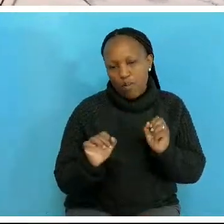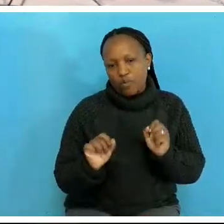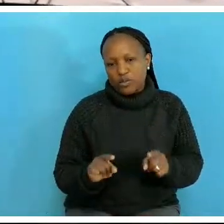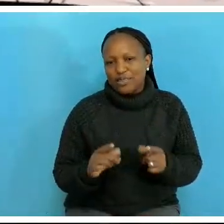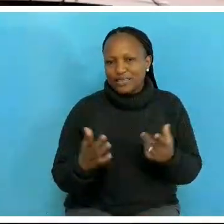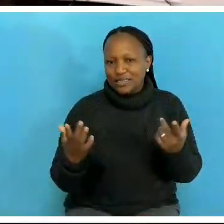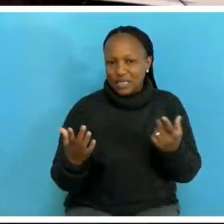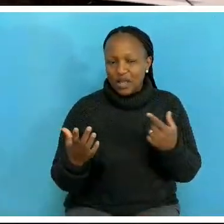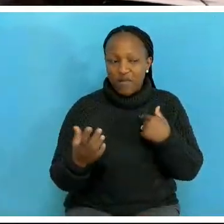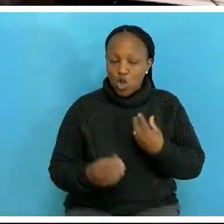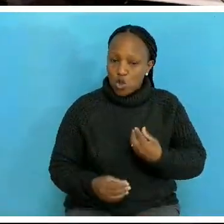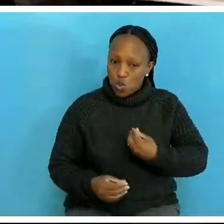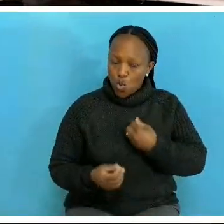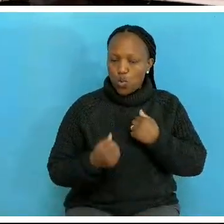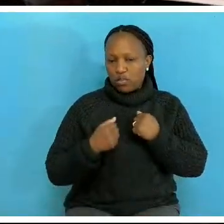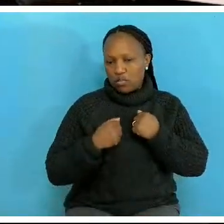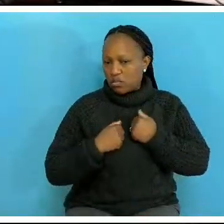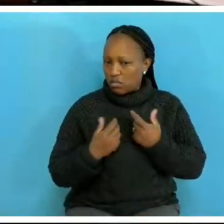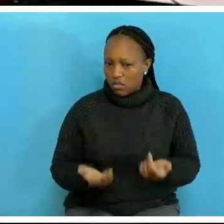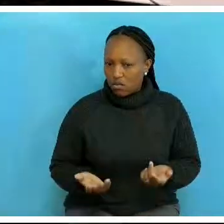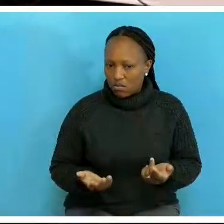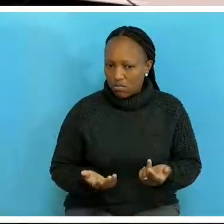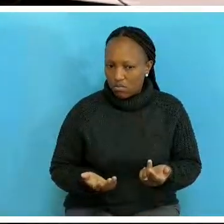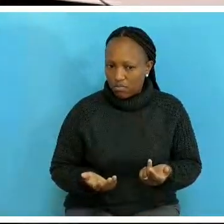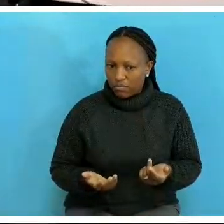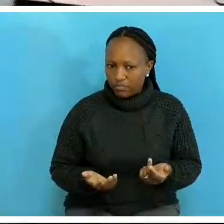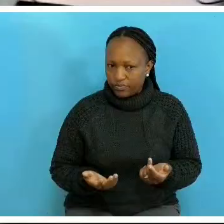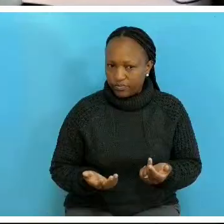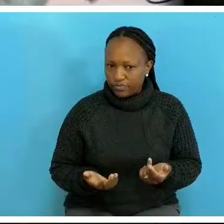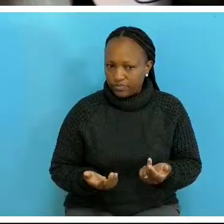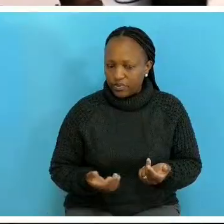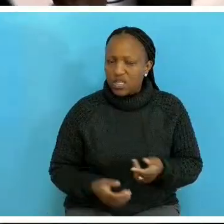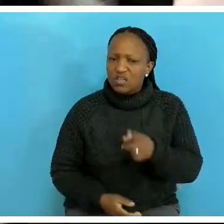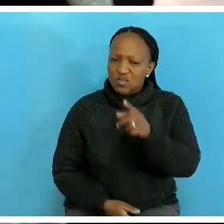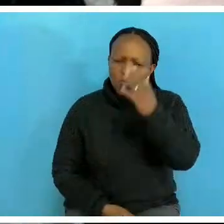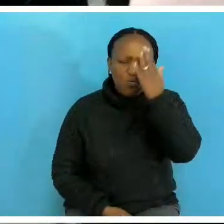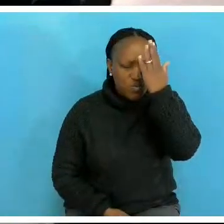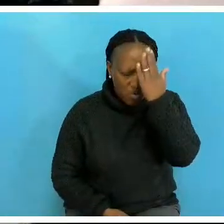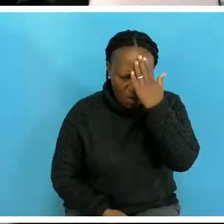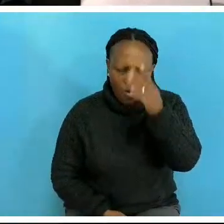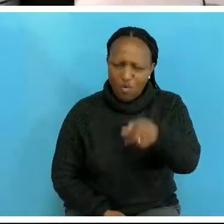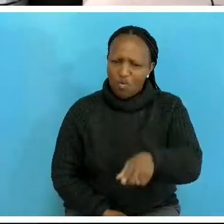opportunities for our youth. And you know it.